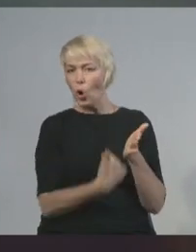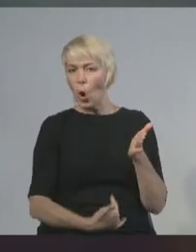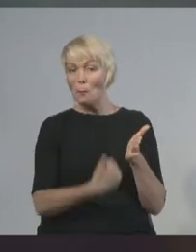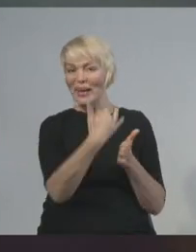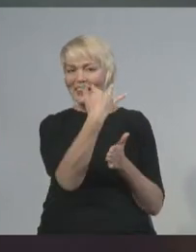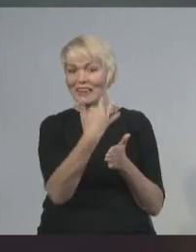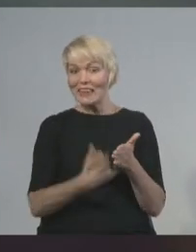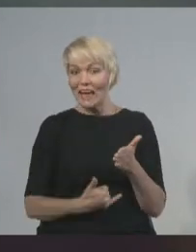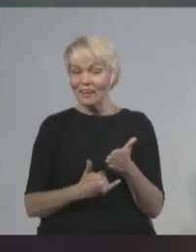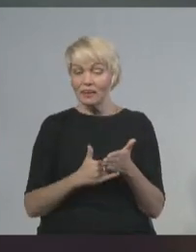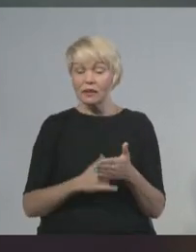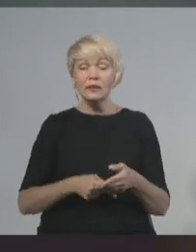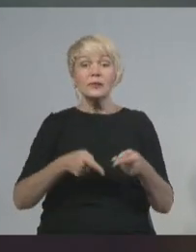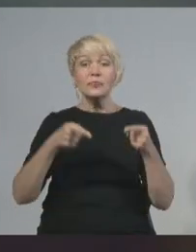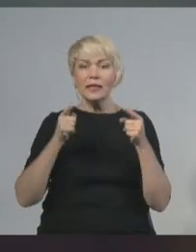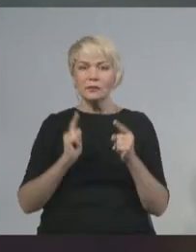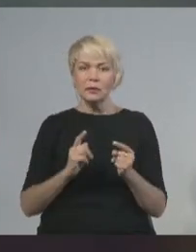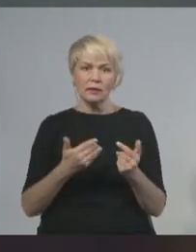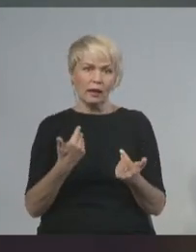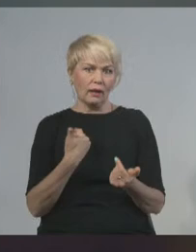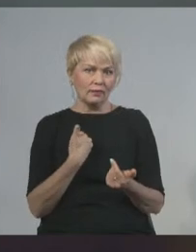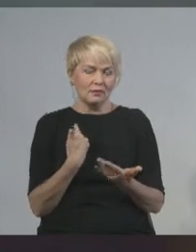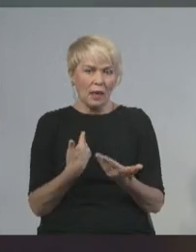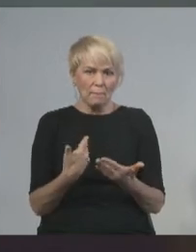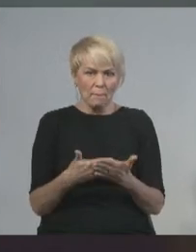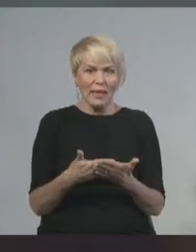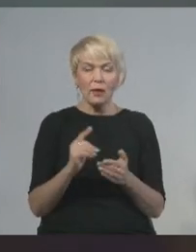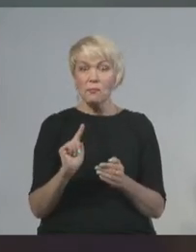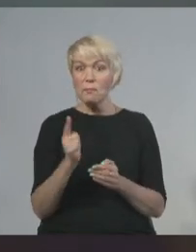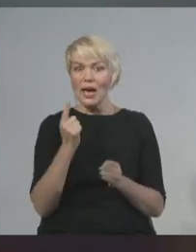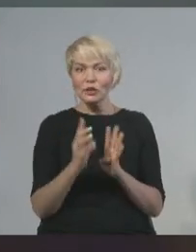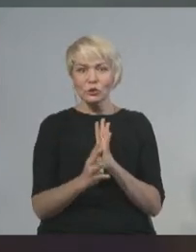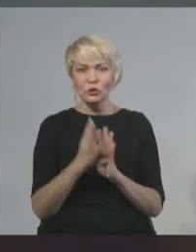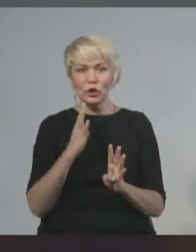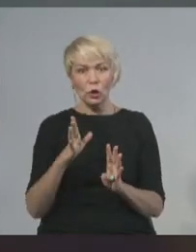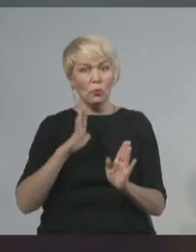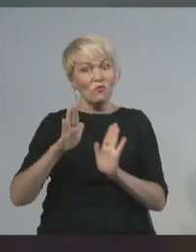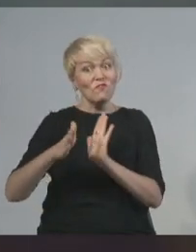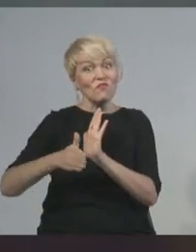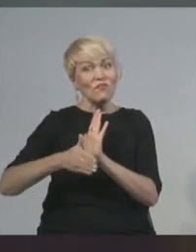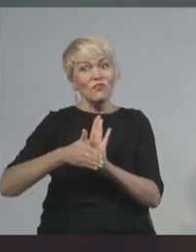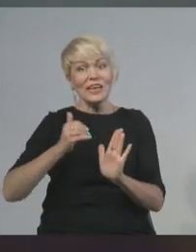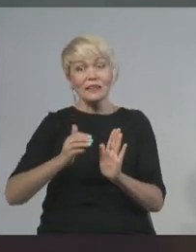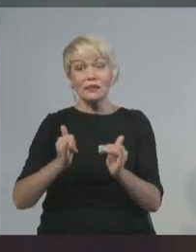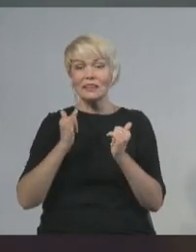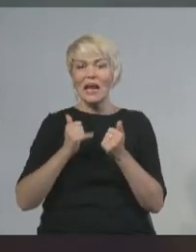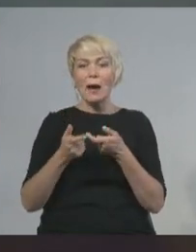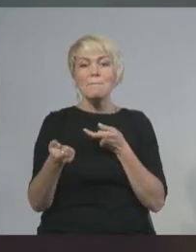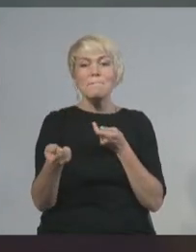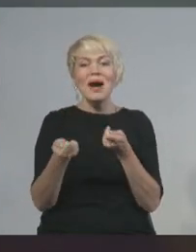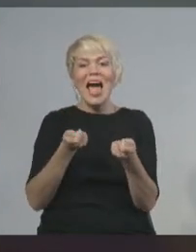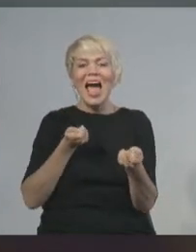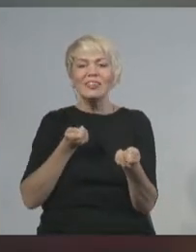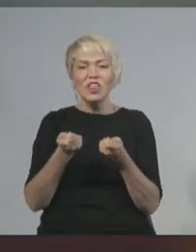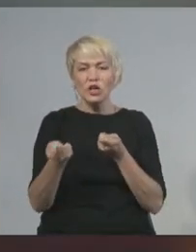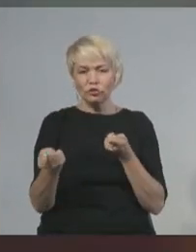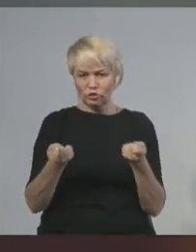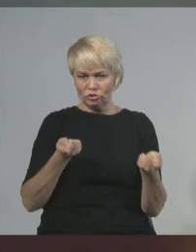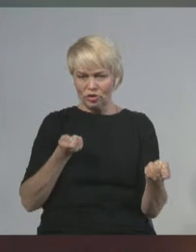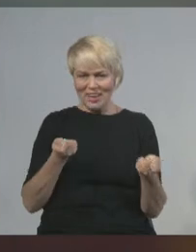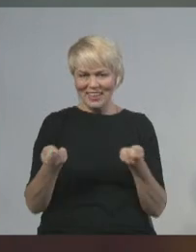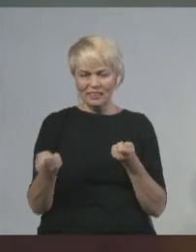and the comments are recorded that way as well so in my opinion this was a challenge for managers